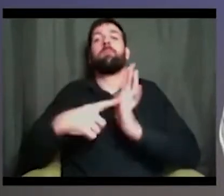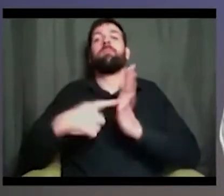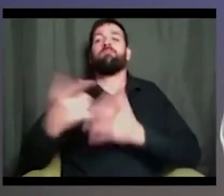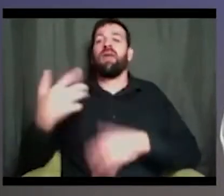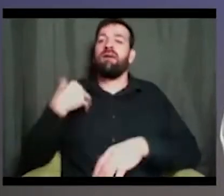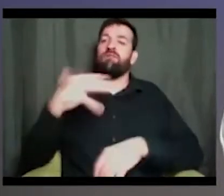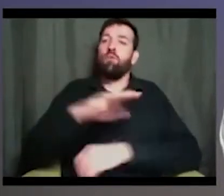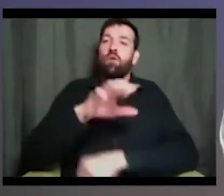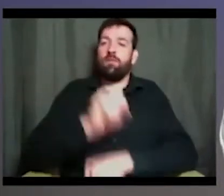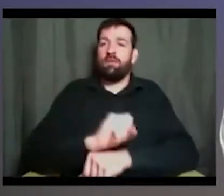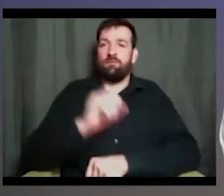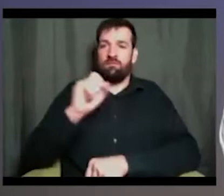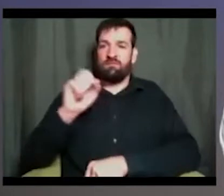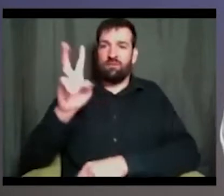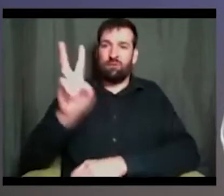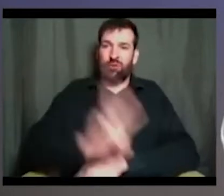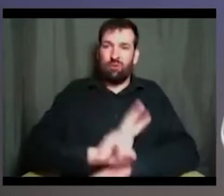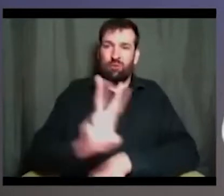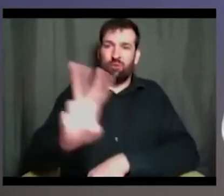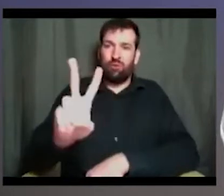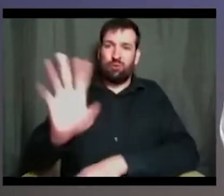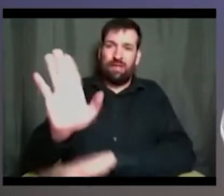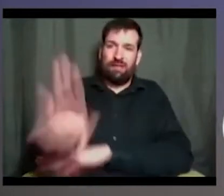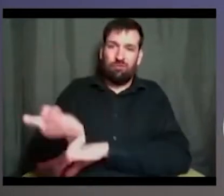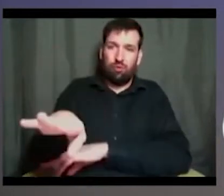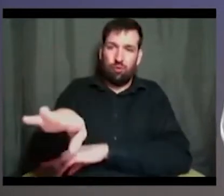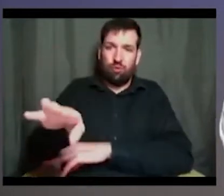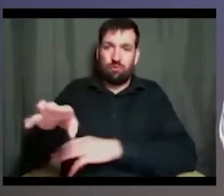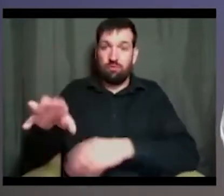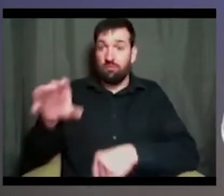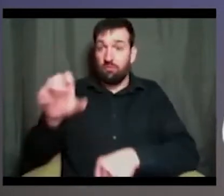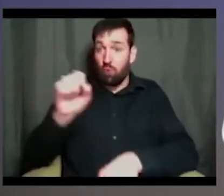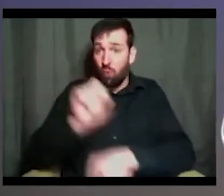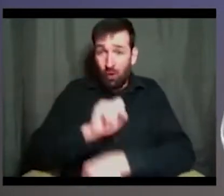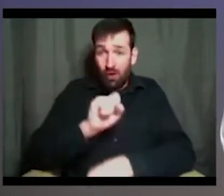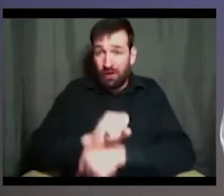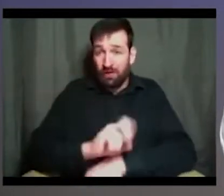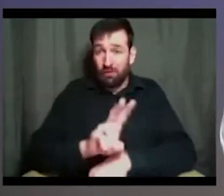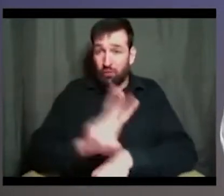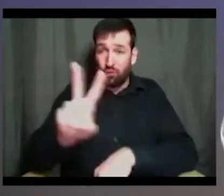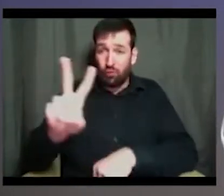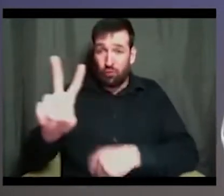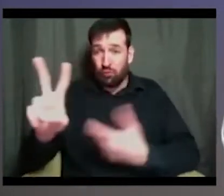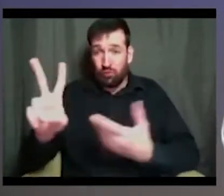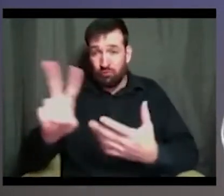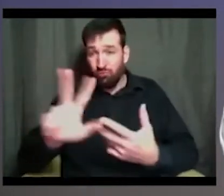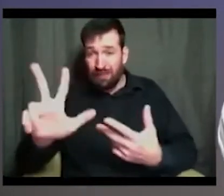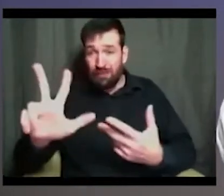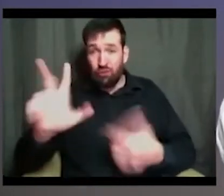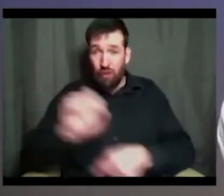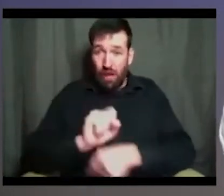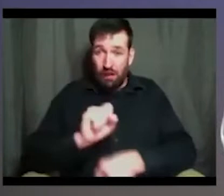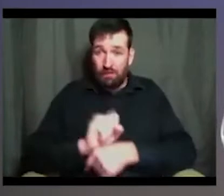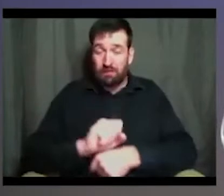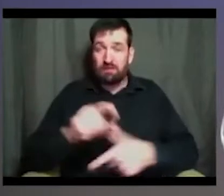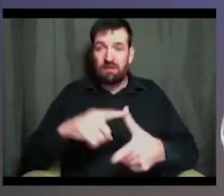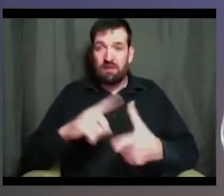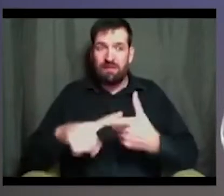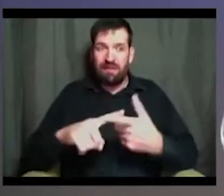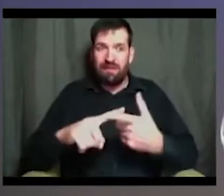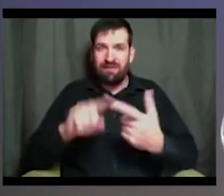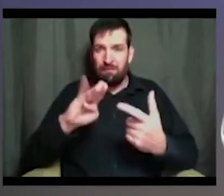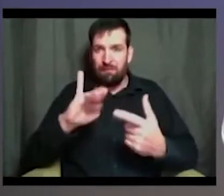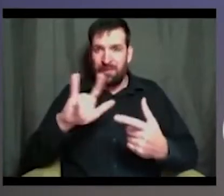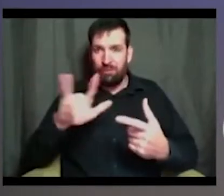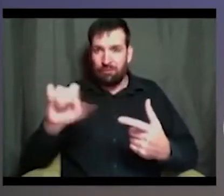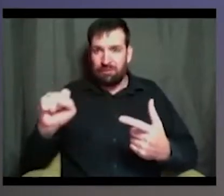at 2 p.m. and you're working 2 to 3 jobs, and suddenly there's a couple bills there sitting there that you have to get